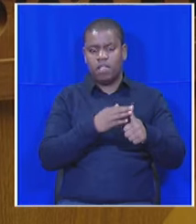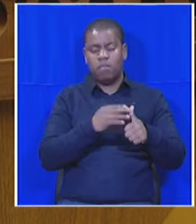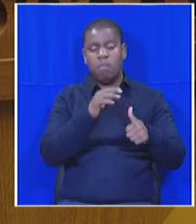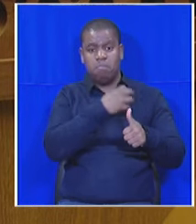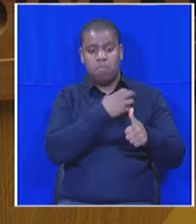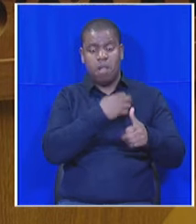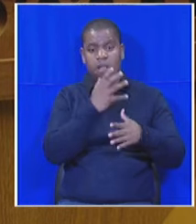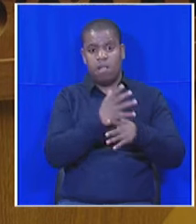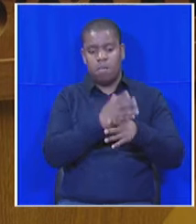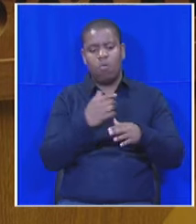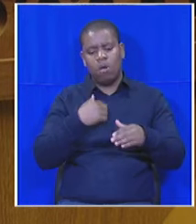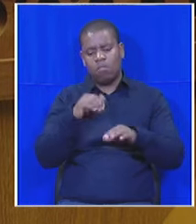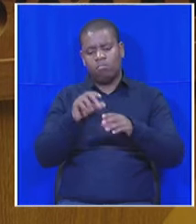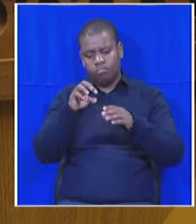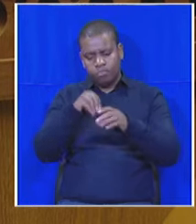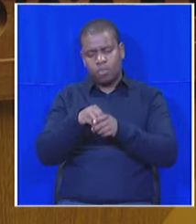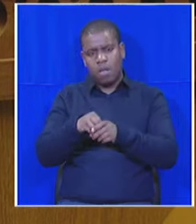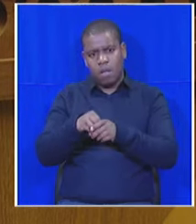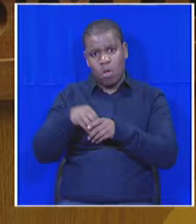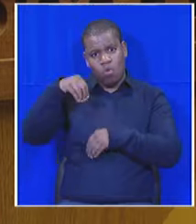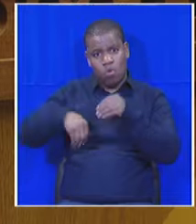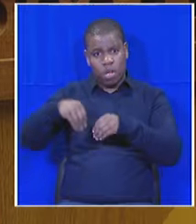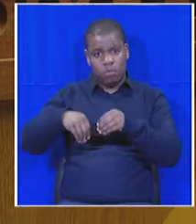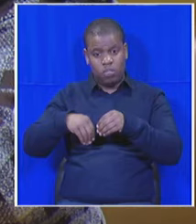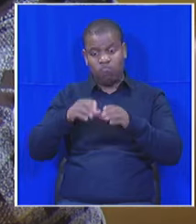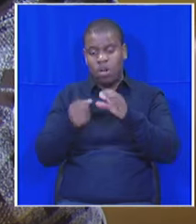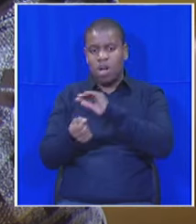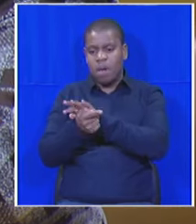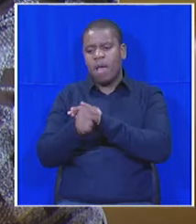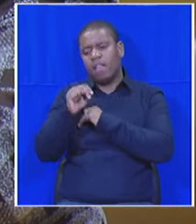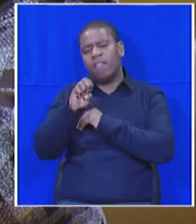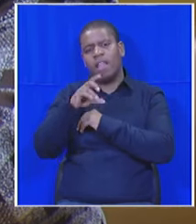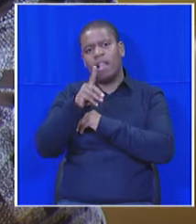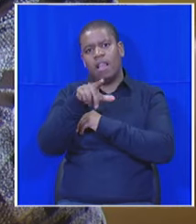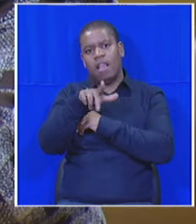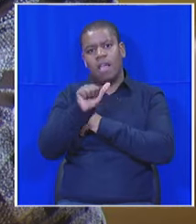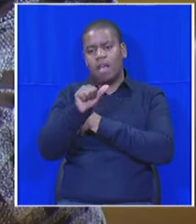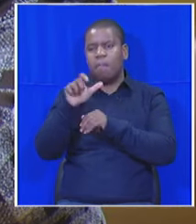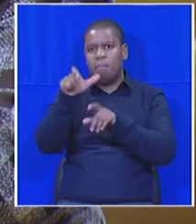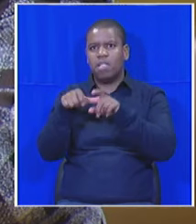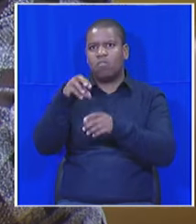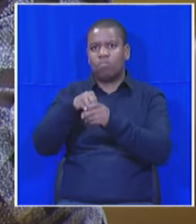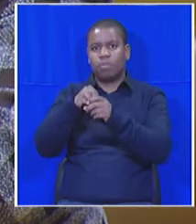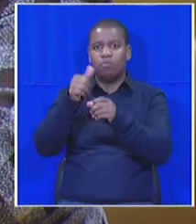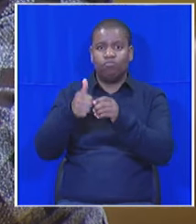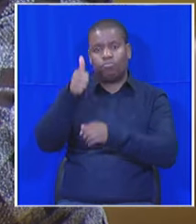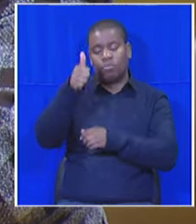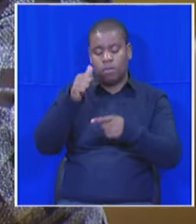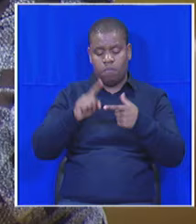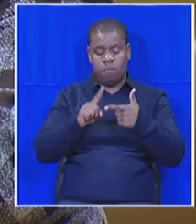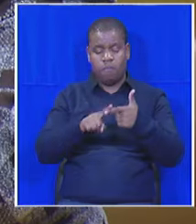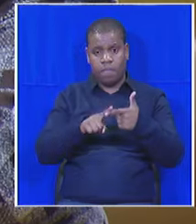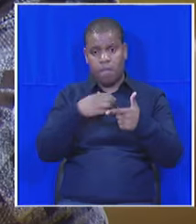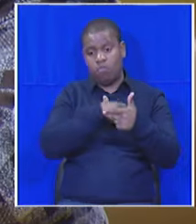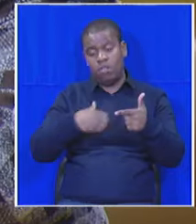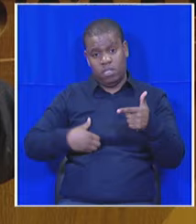inquiry into the corruption that happened at NEDLAC and instead promoted one of the culprits. Number two, the President seems to be interfering